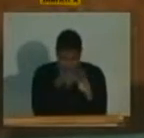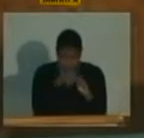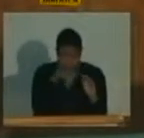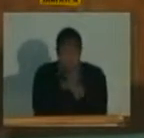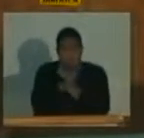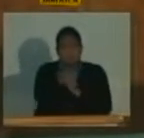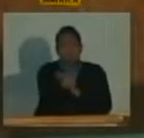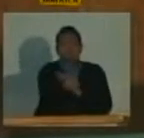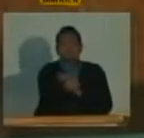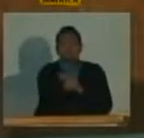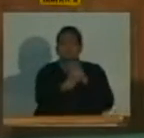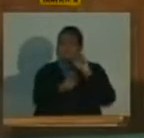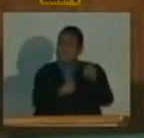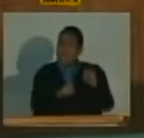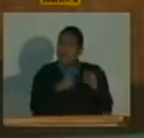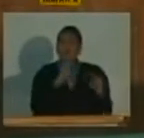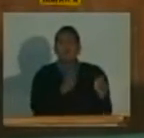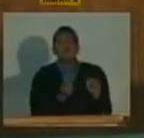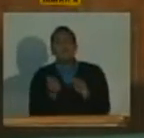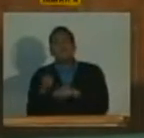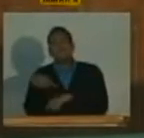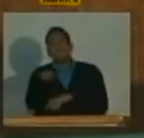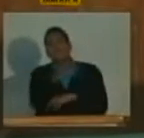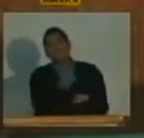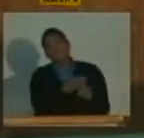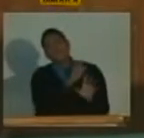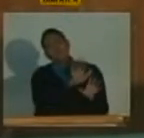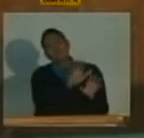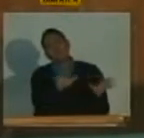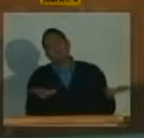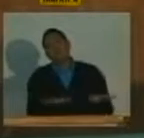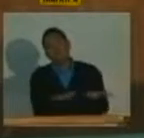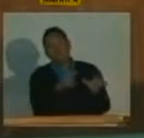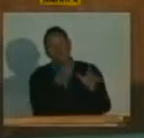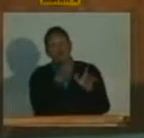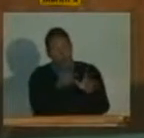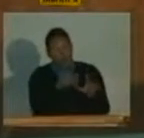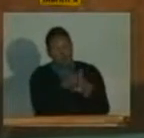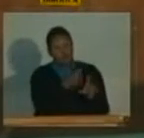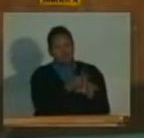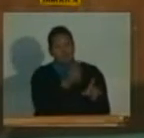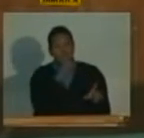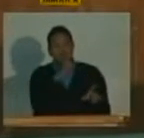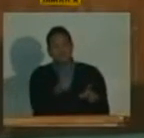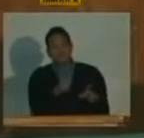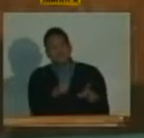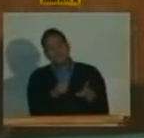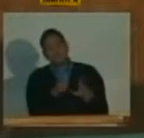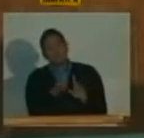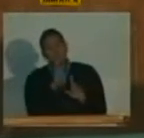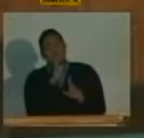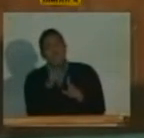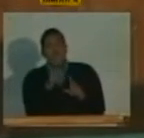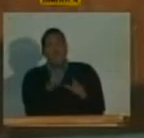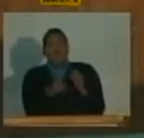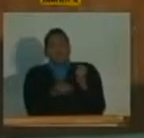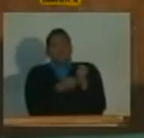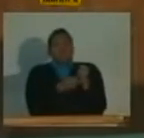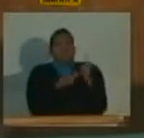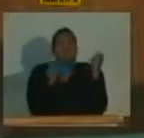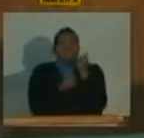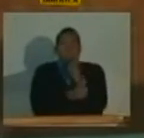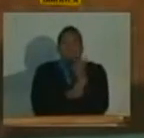remove hair from his or her body or saliva from the mouth for storage under